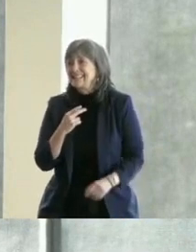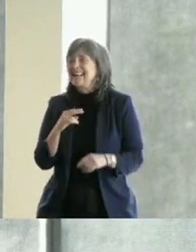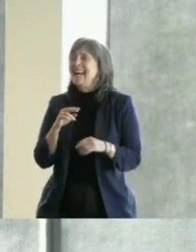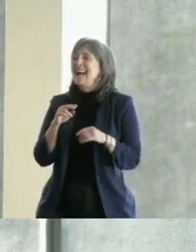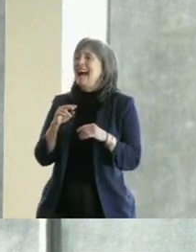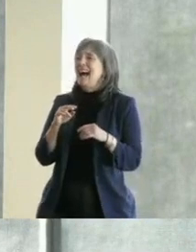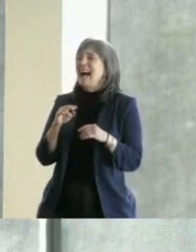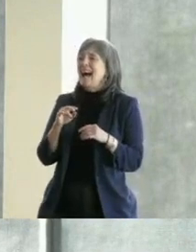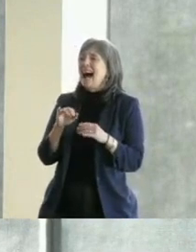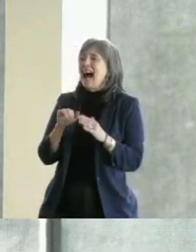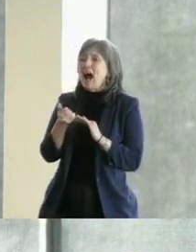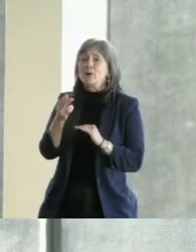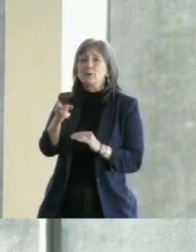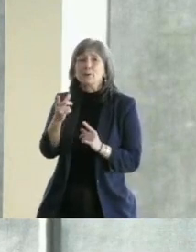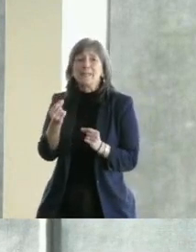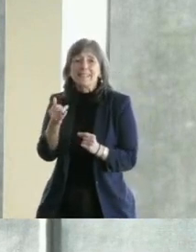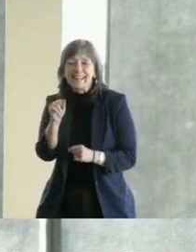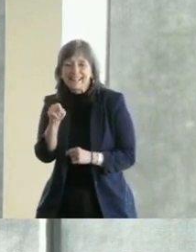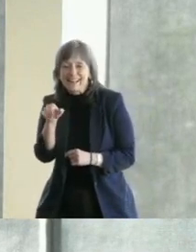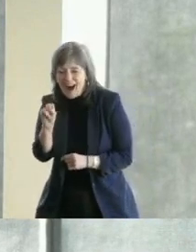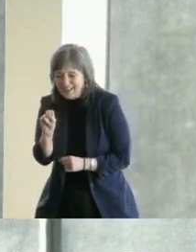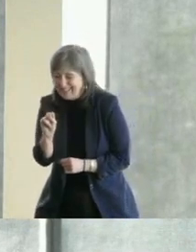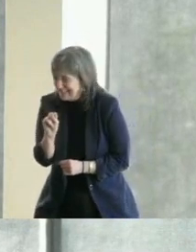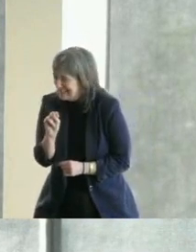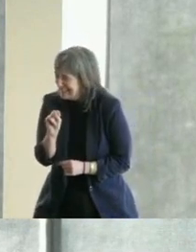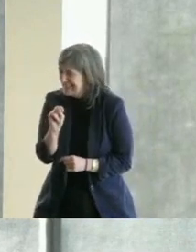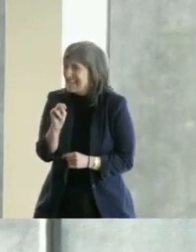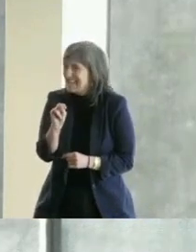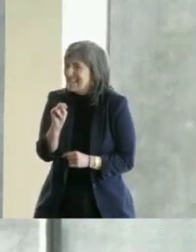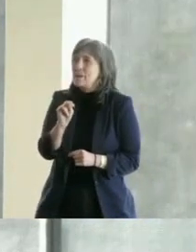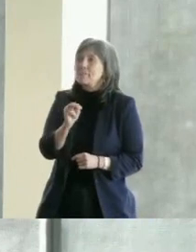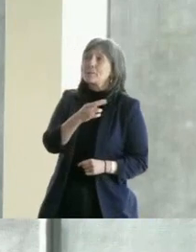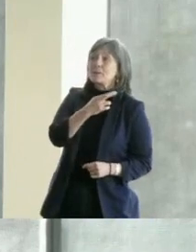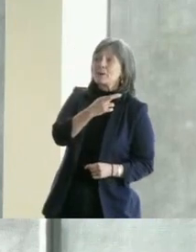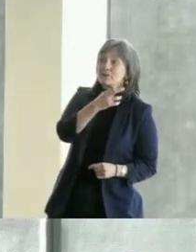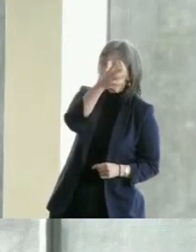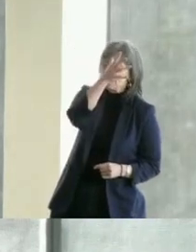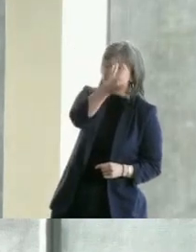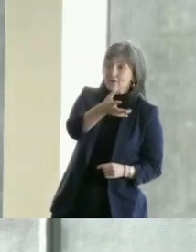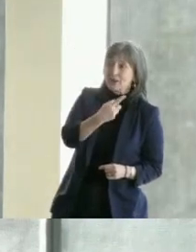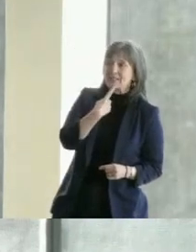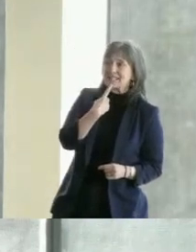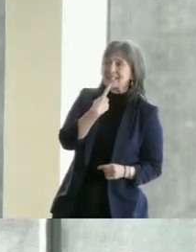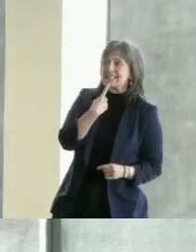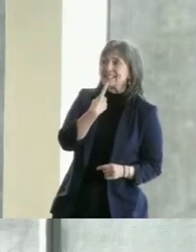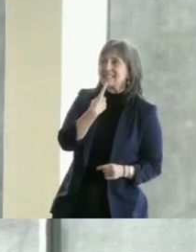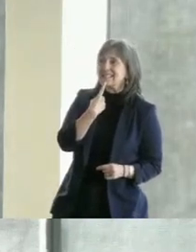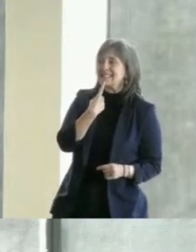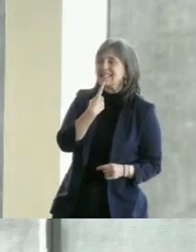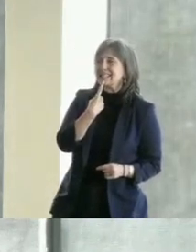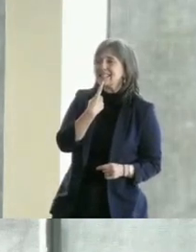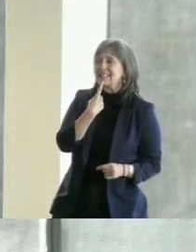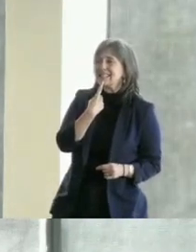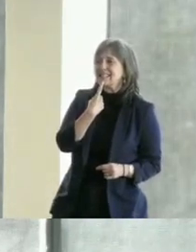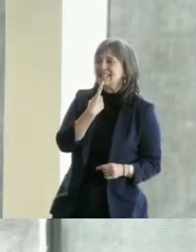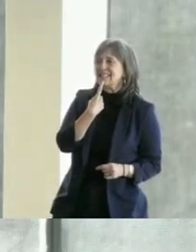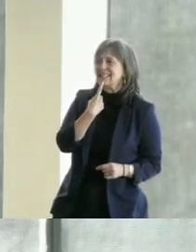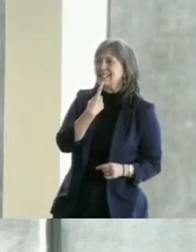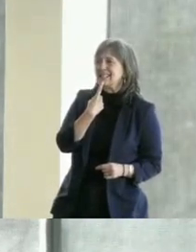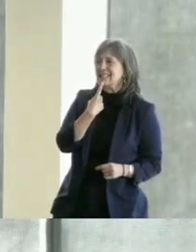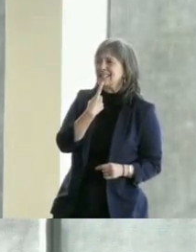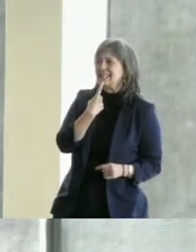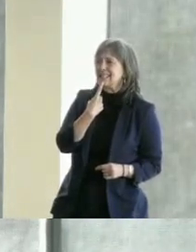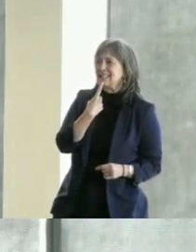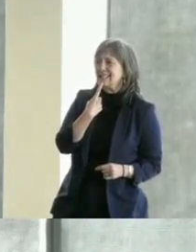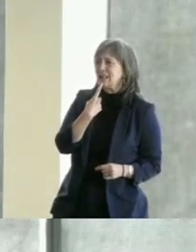and how you getting on. And then the other day, my best friend's grandfather said, you're some hard